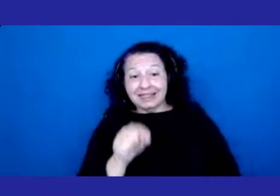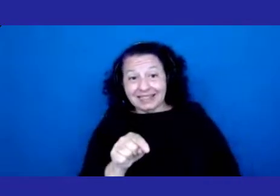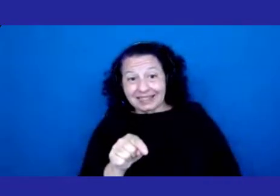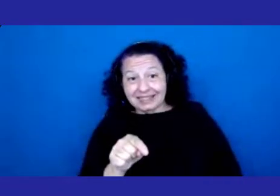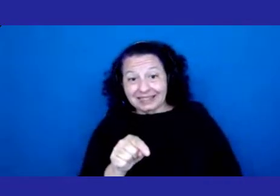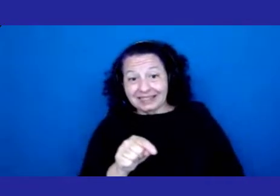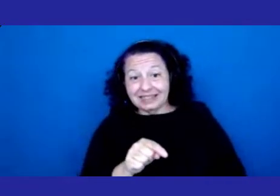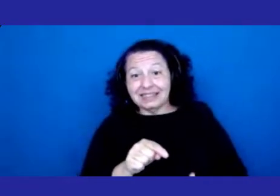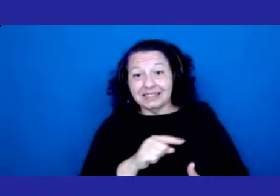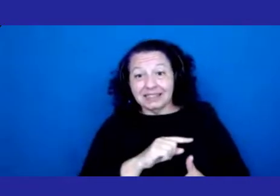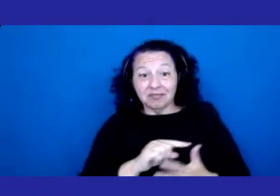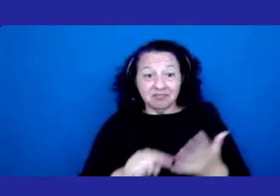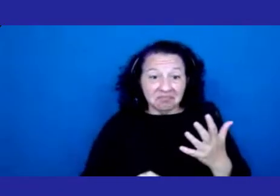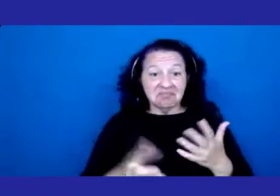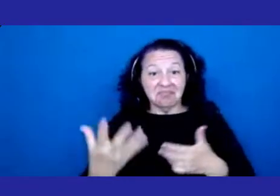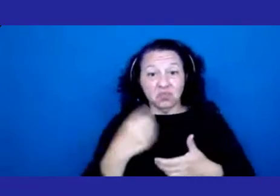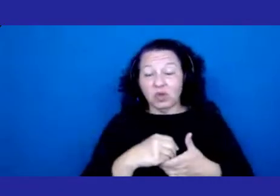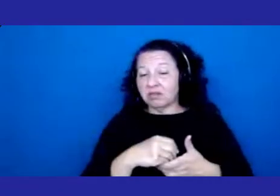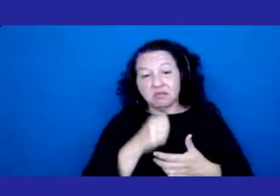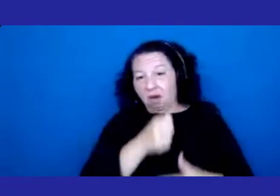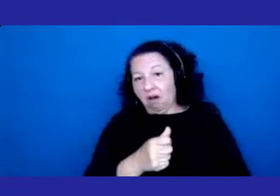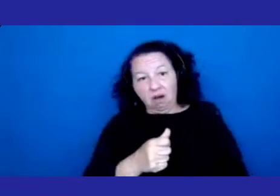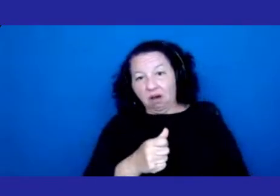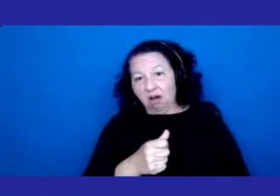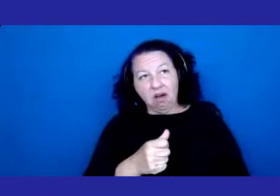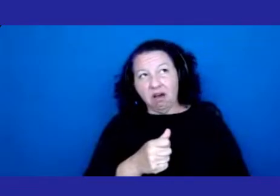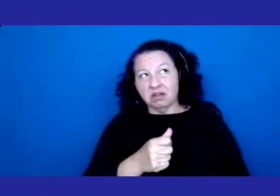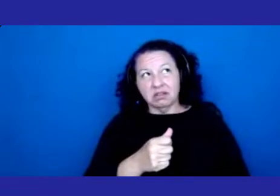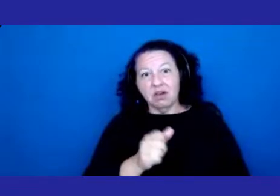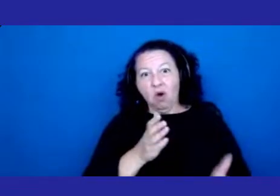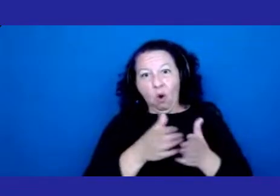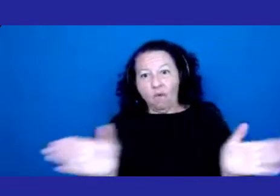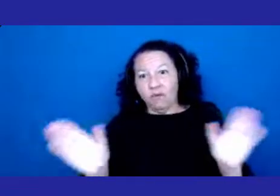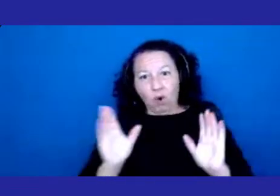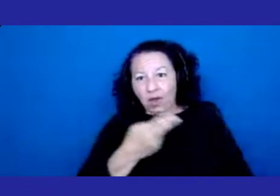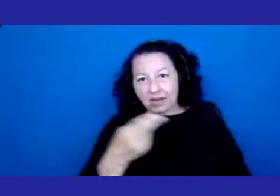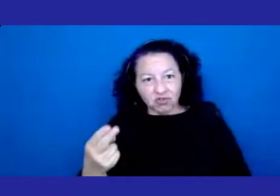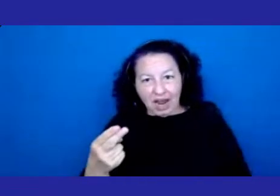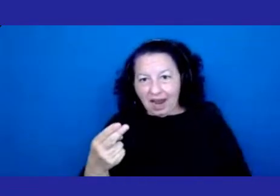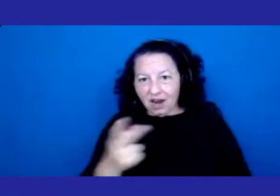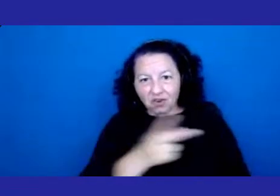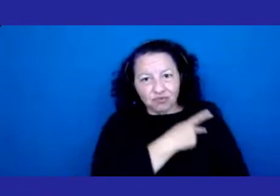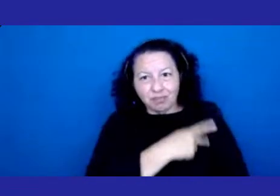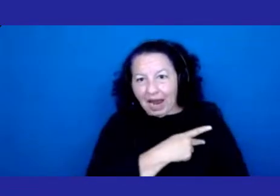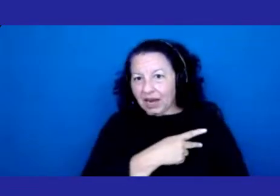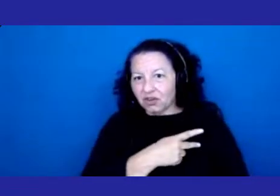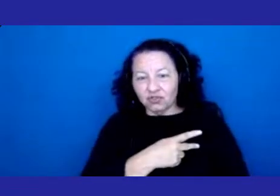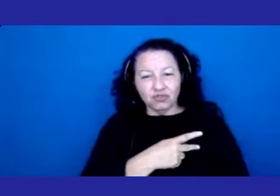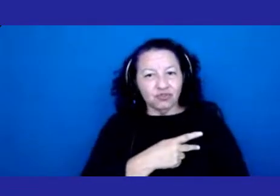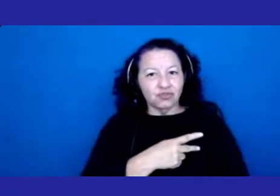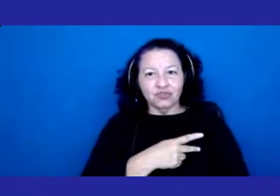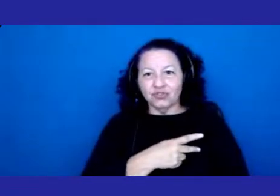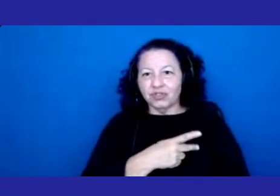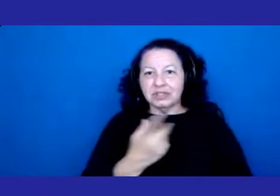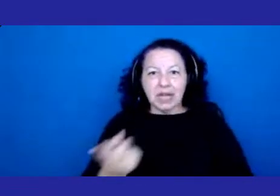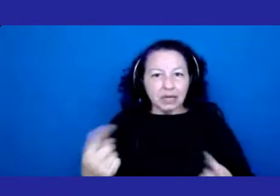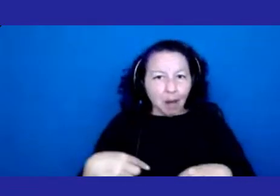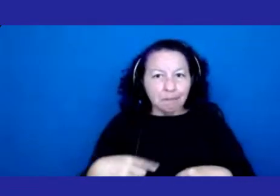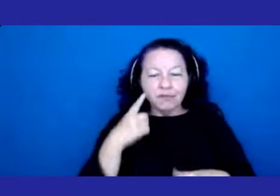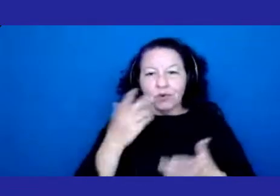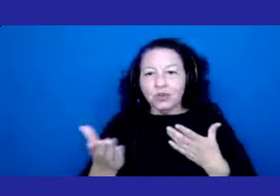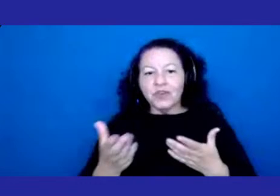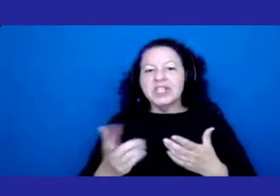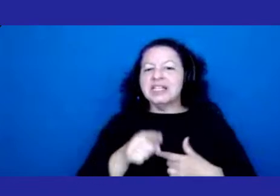these characteristics are not representative necessarily of overall H&H patient population. This speaks specifically to this